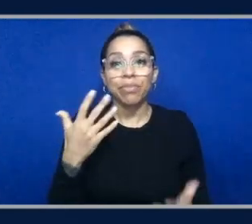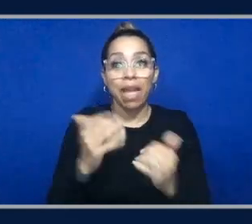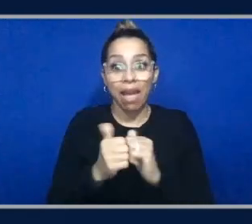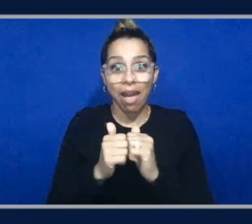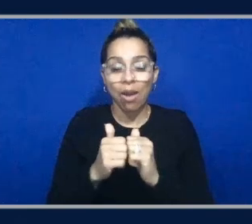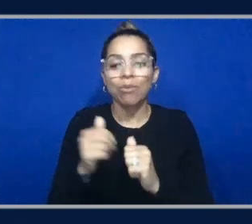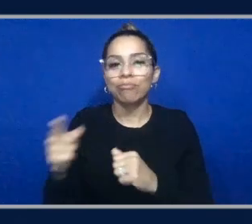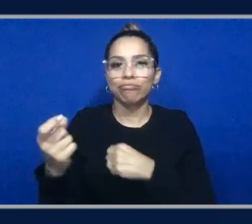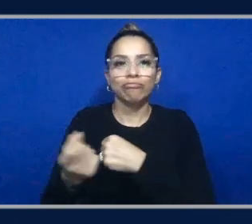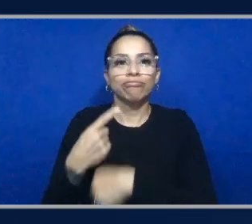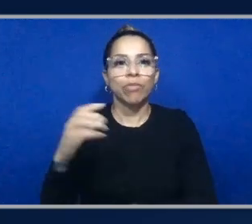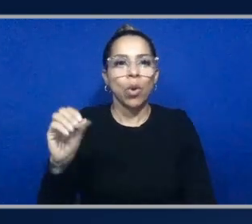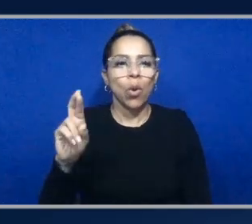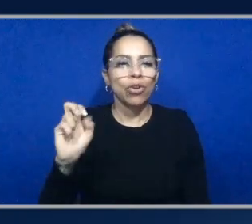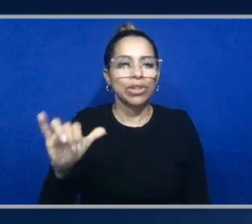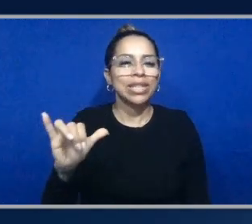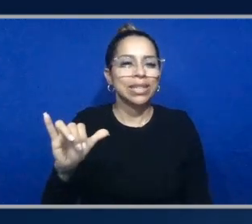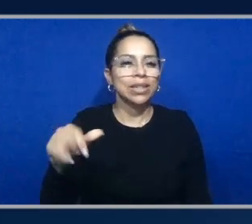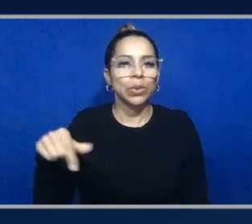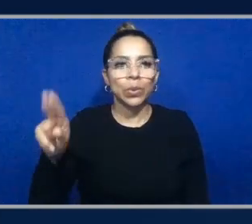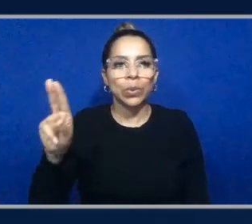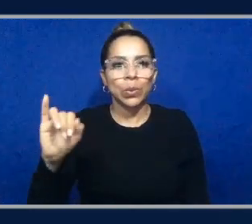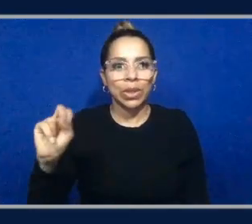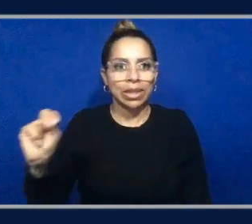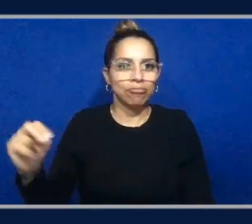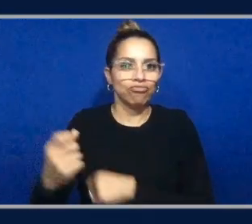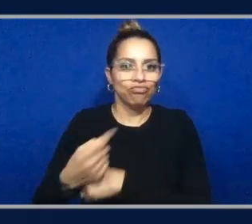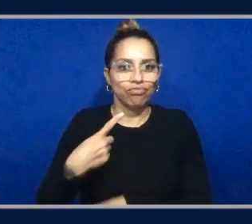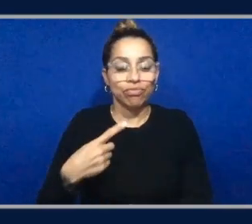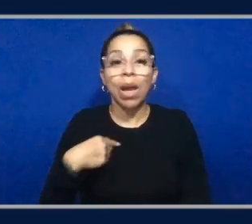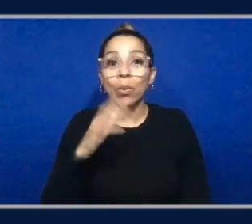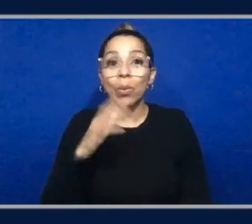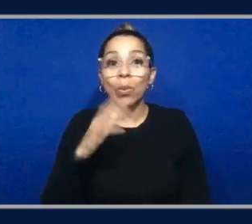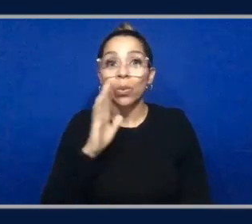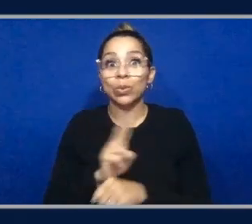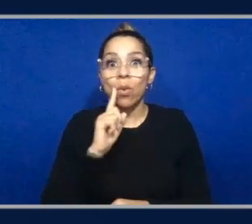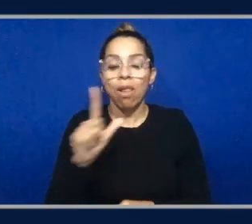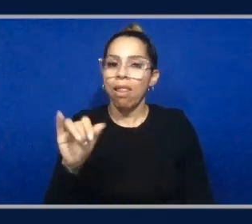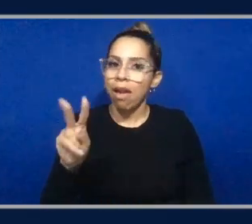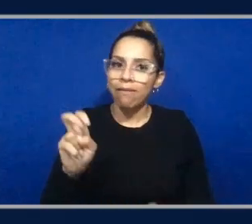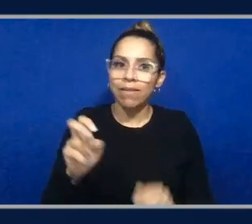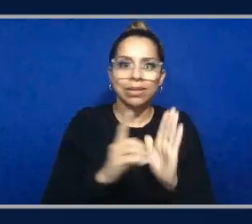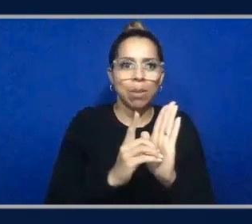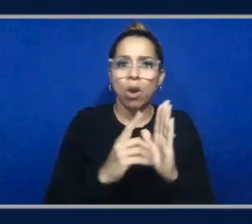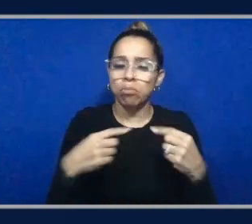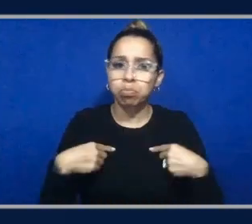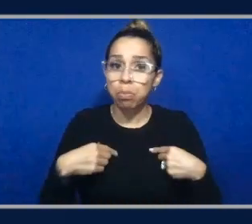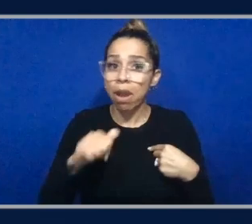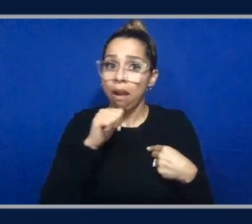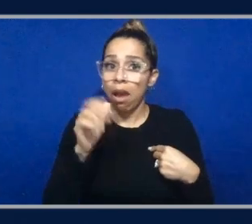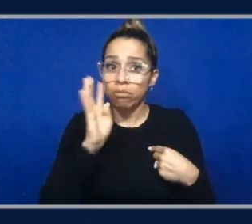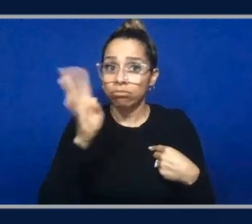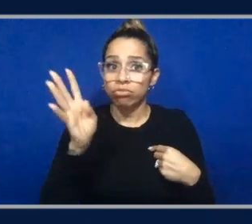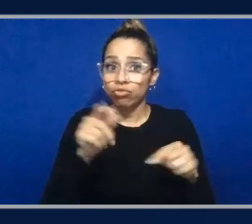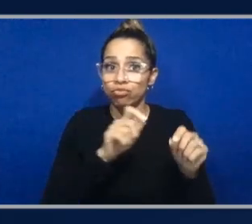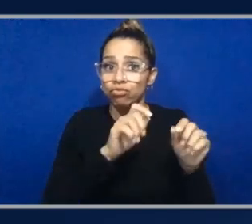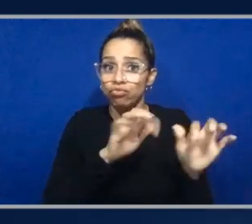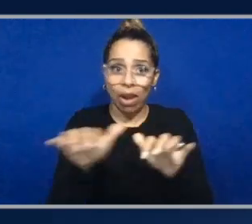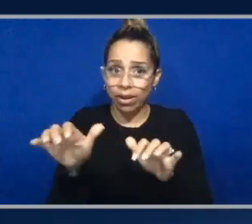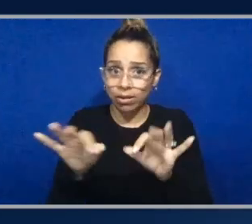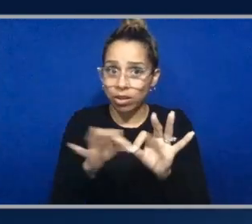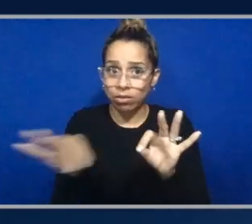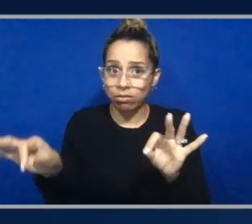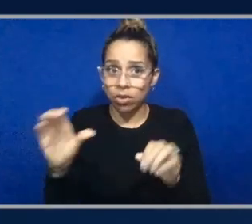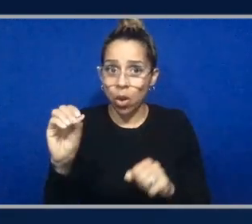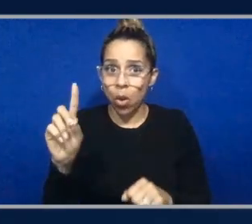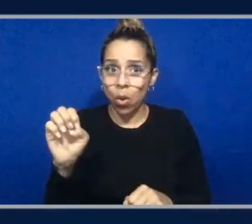actually use it for a live demo. And mind you, I didn't write this code. I'm not that familiar with it. So this is going to be exciting. I'm going to show off one